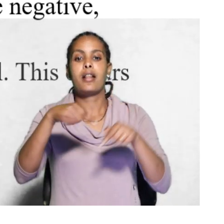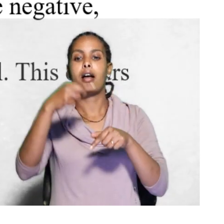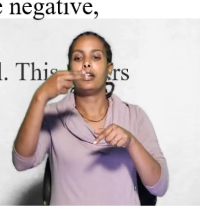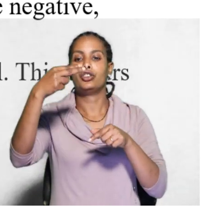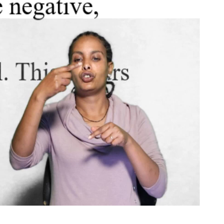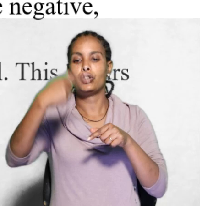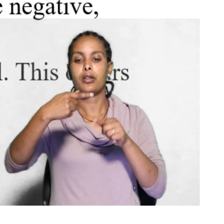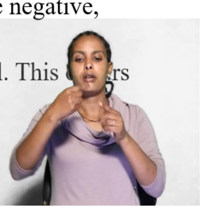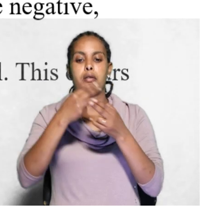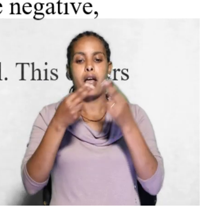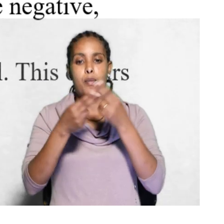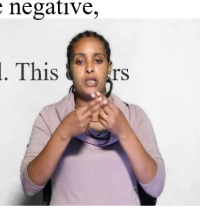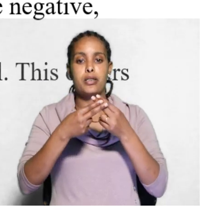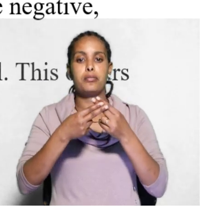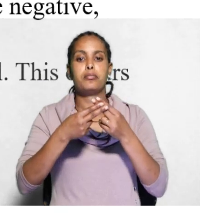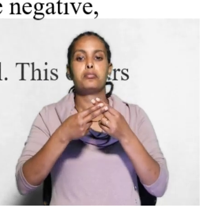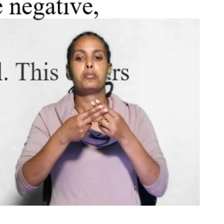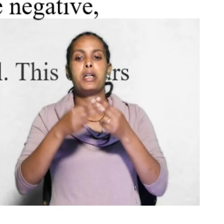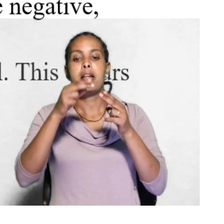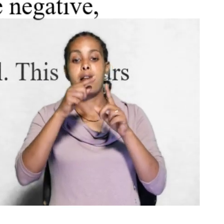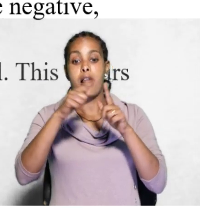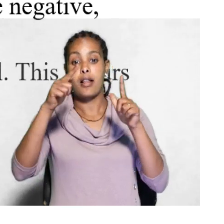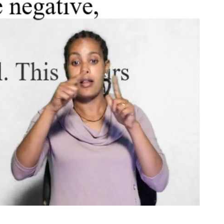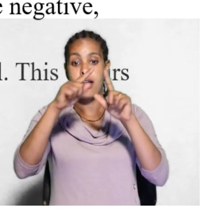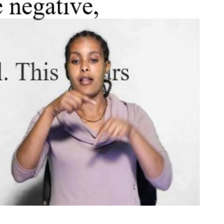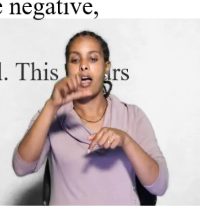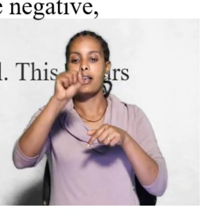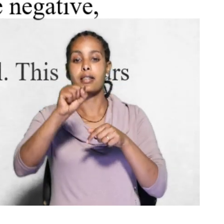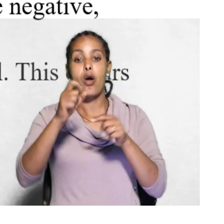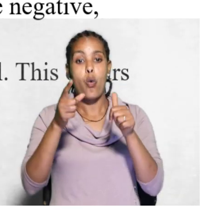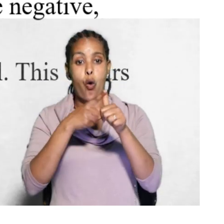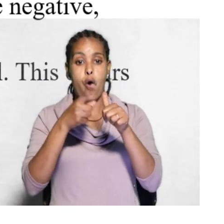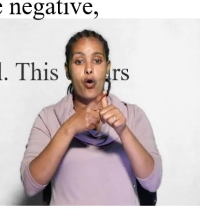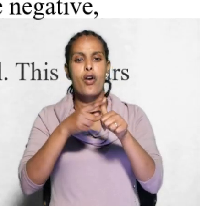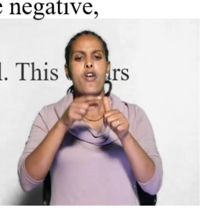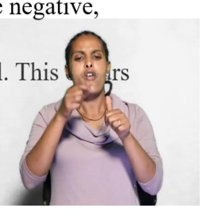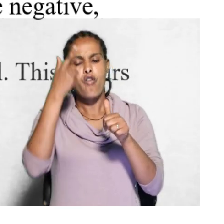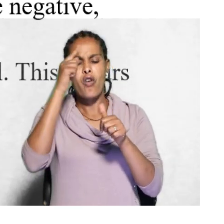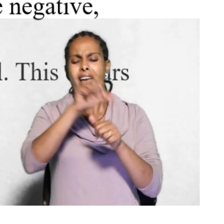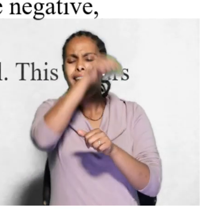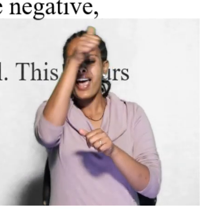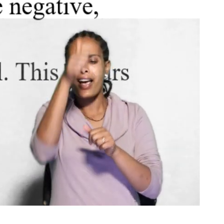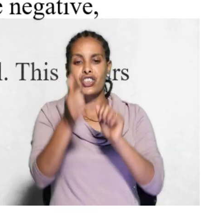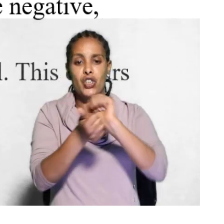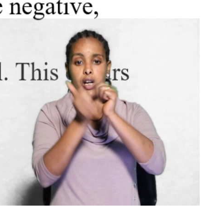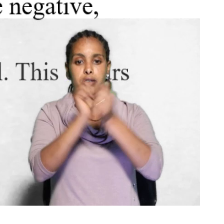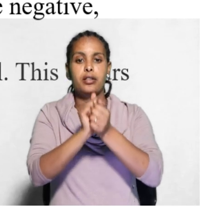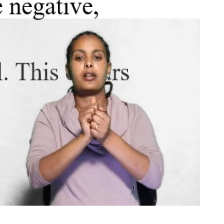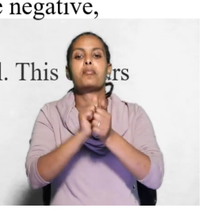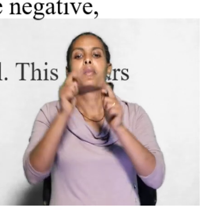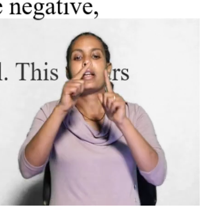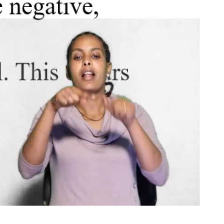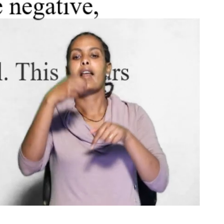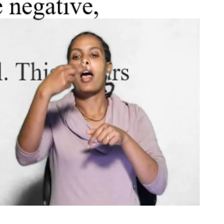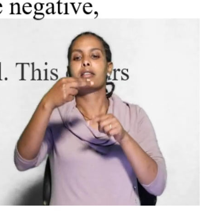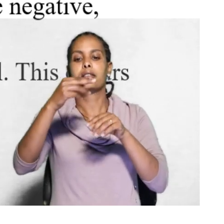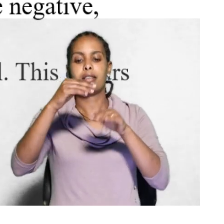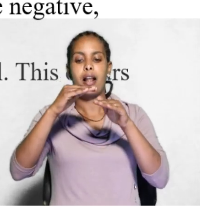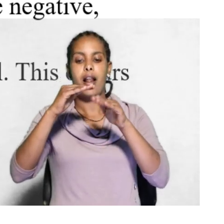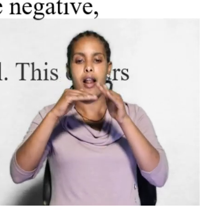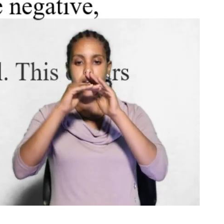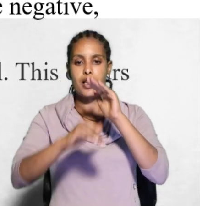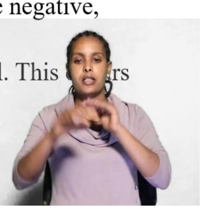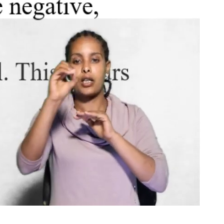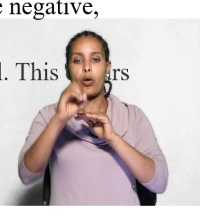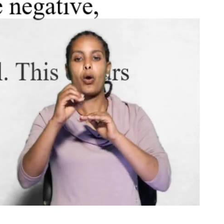H minus T times delta S. 1. For a change in which delta H less than 0 and delta S